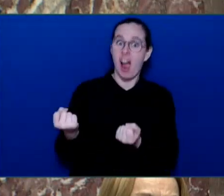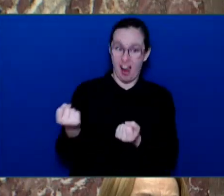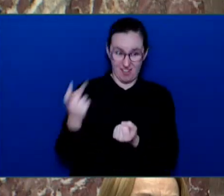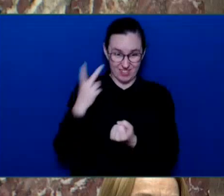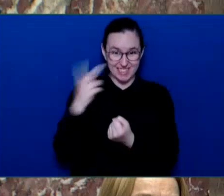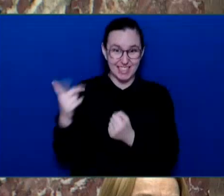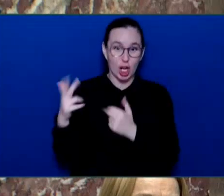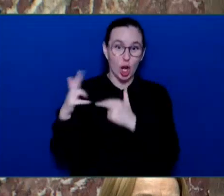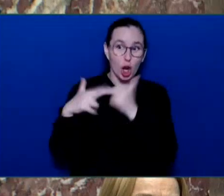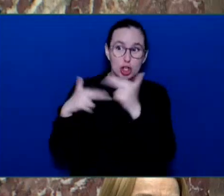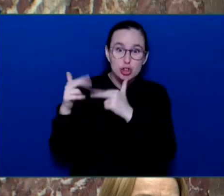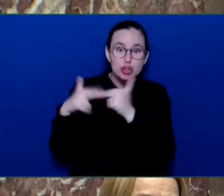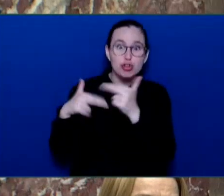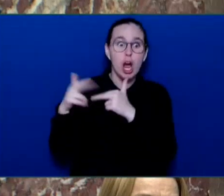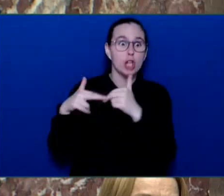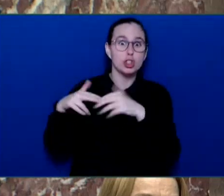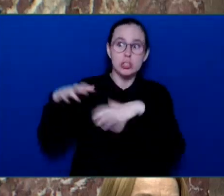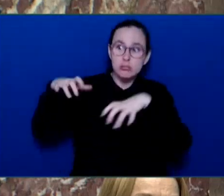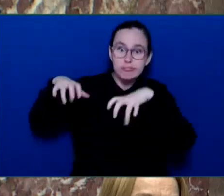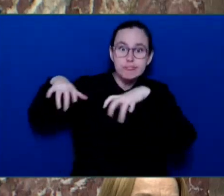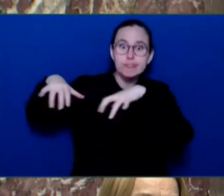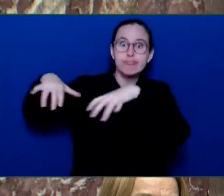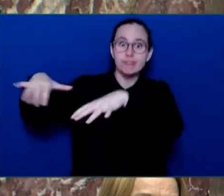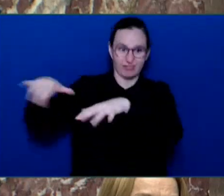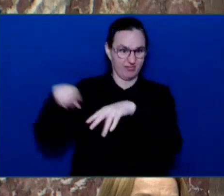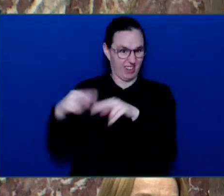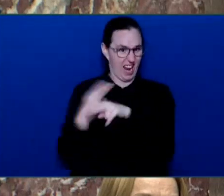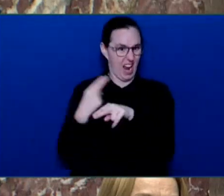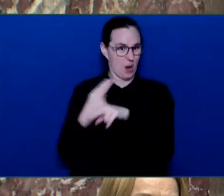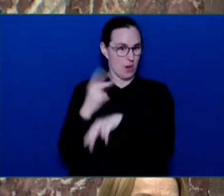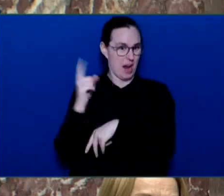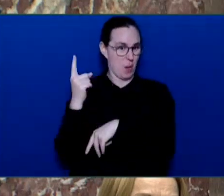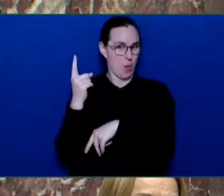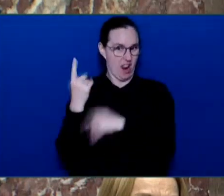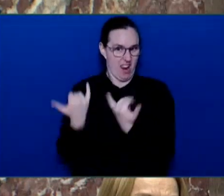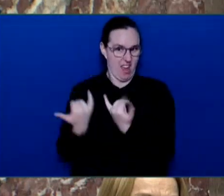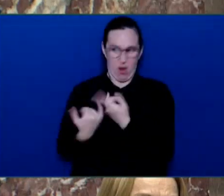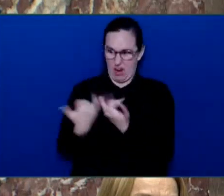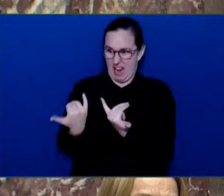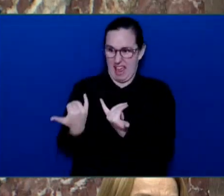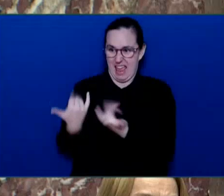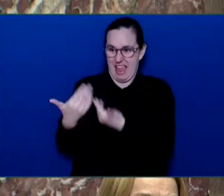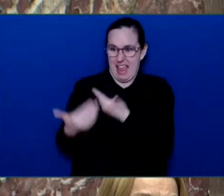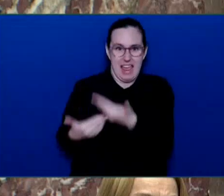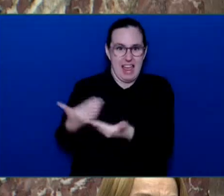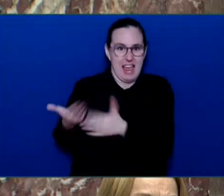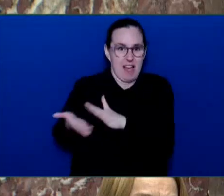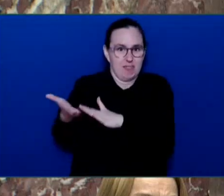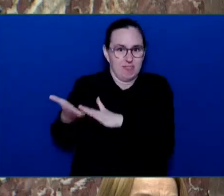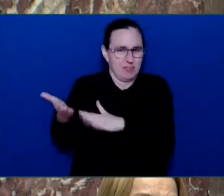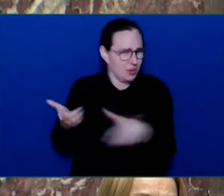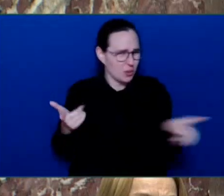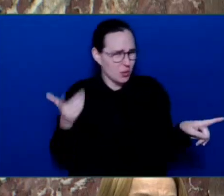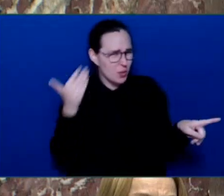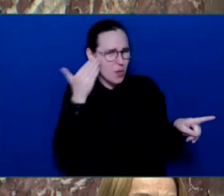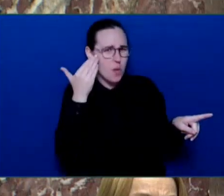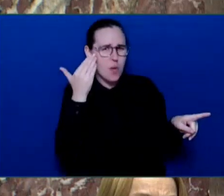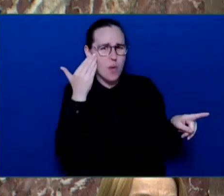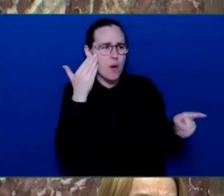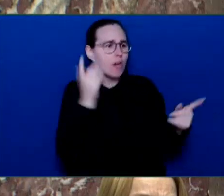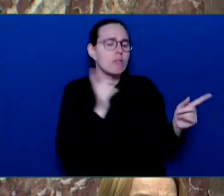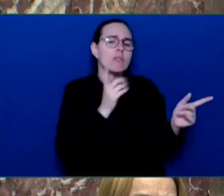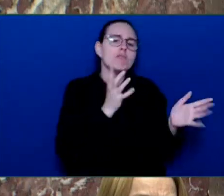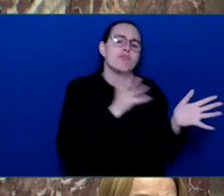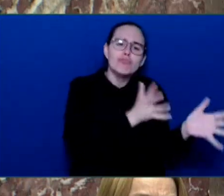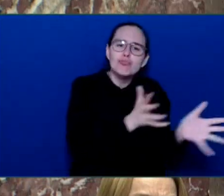now. I'm sure he knows from talking to former and current municipal colleagues who we're working with on expanding this